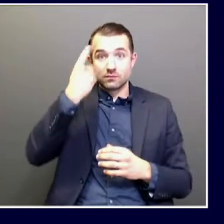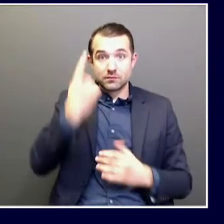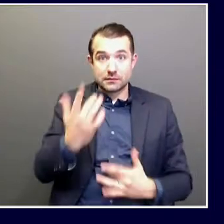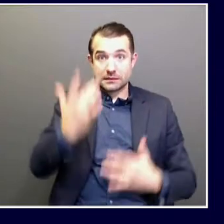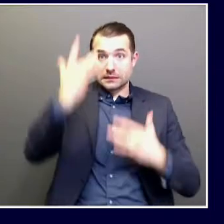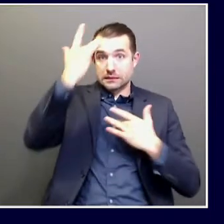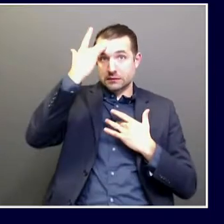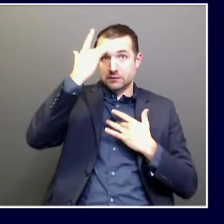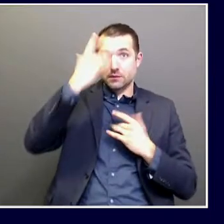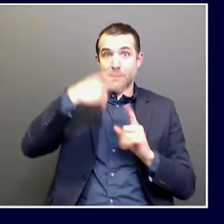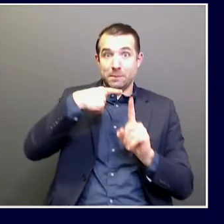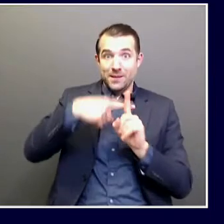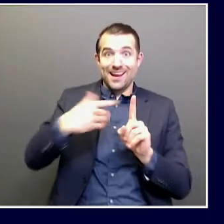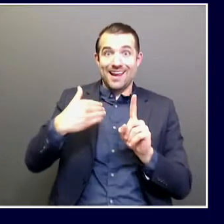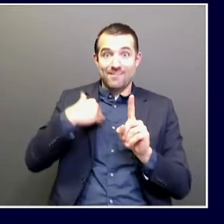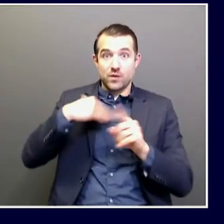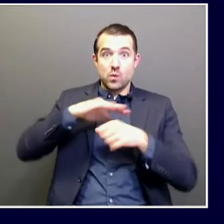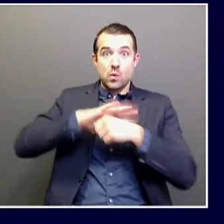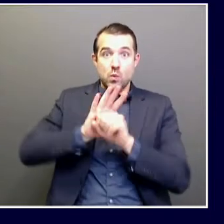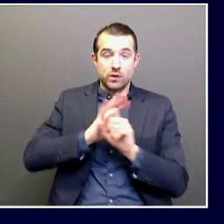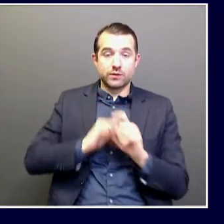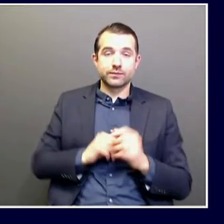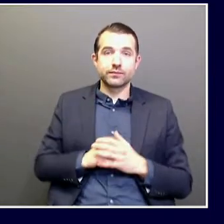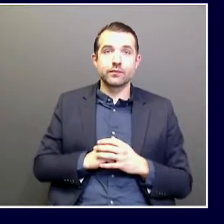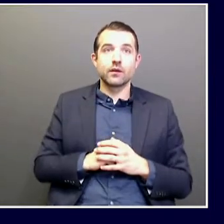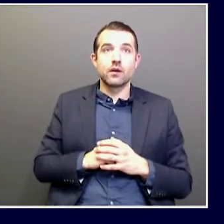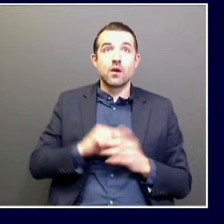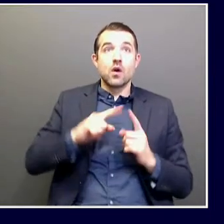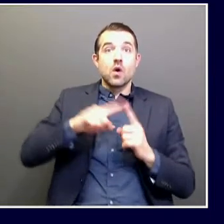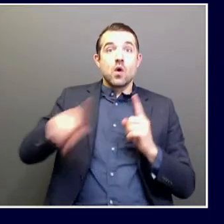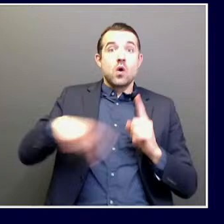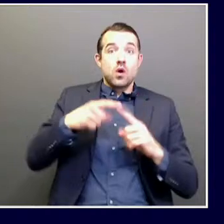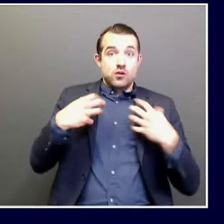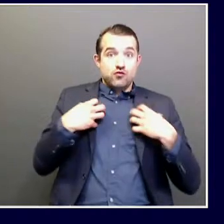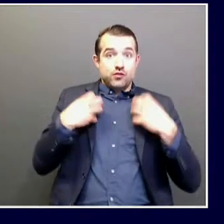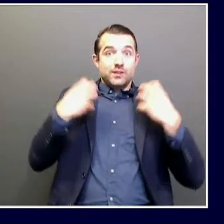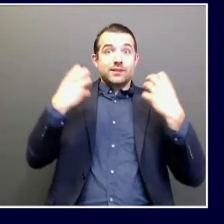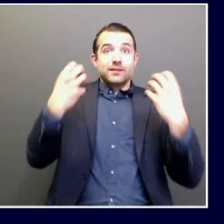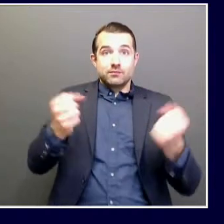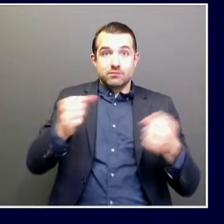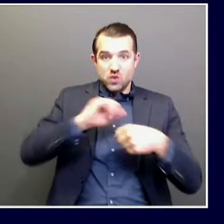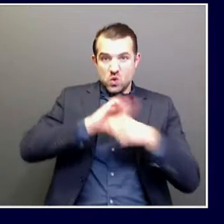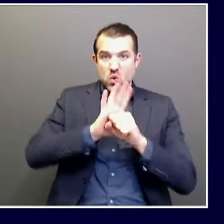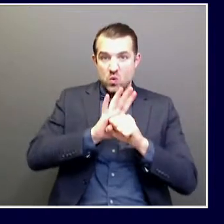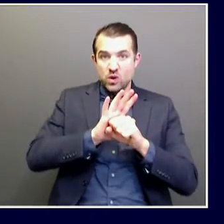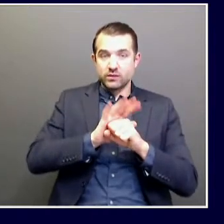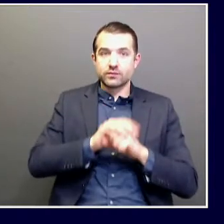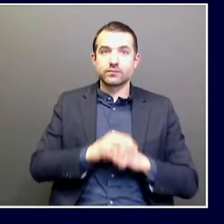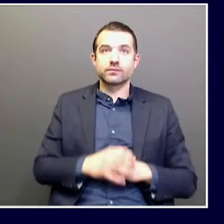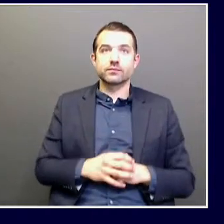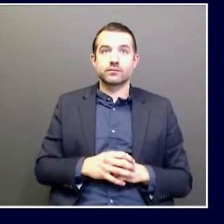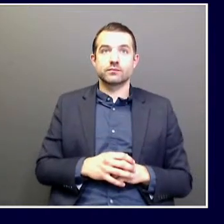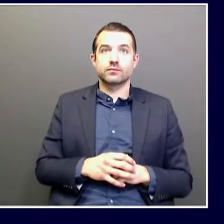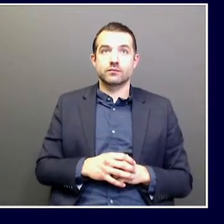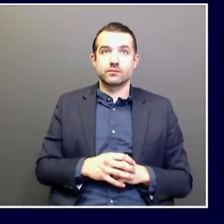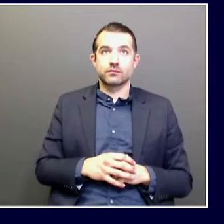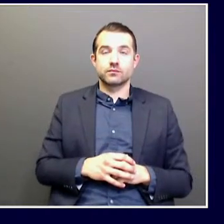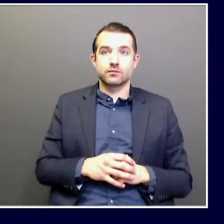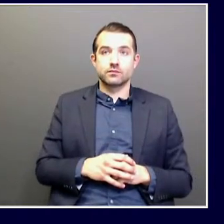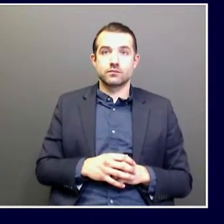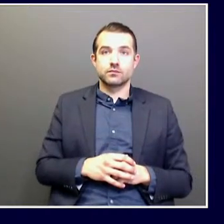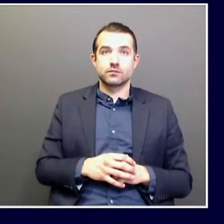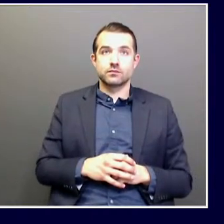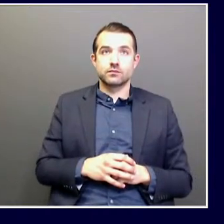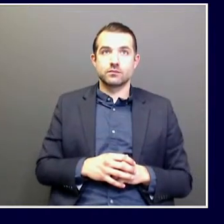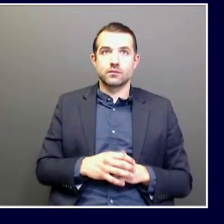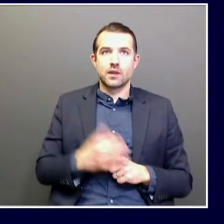you've been, quote, recovered from COVID, your likelihood of having enough virus in your body still such that you might transmit it to someone else